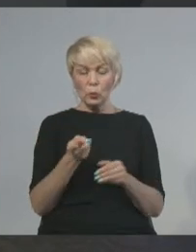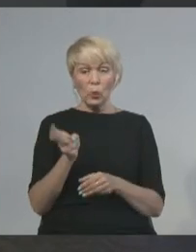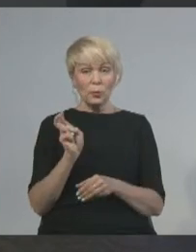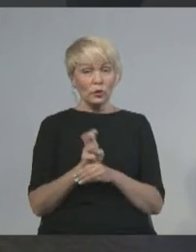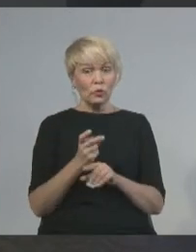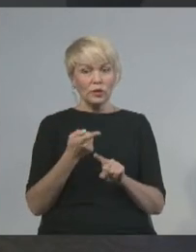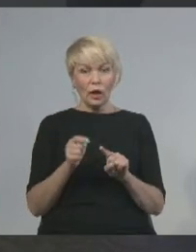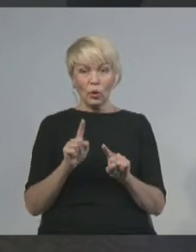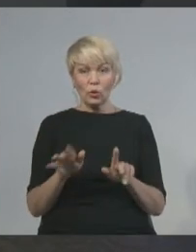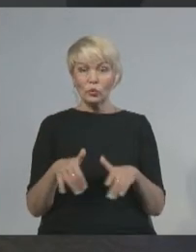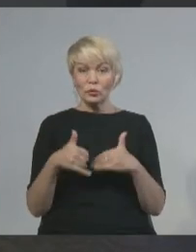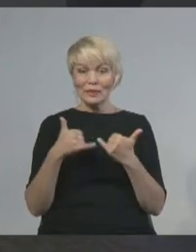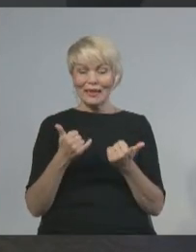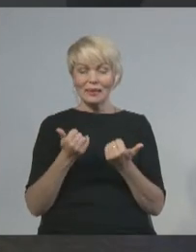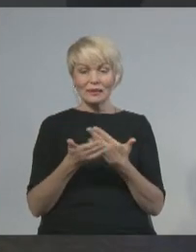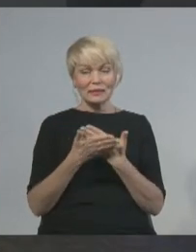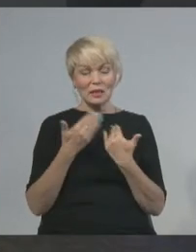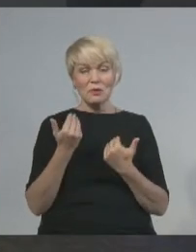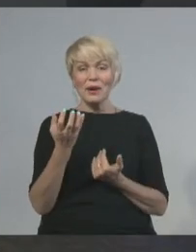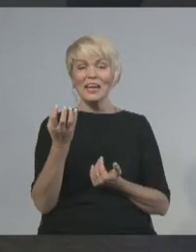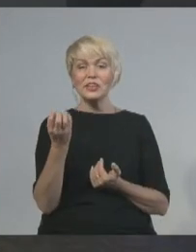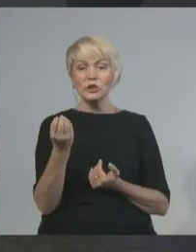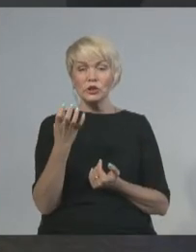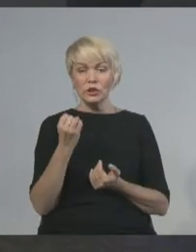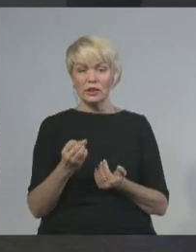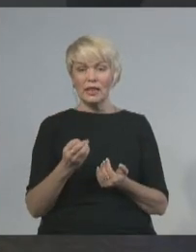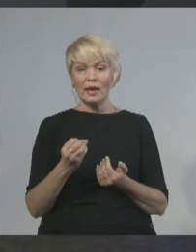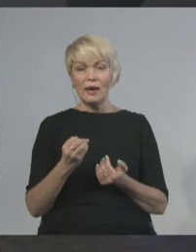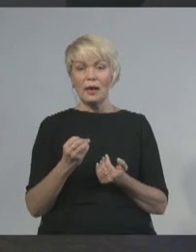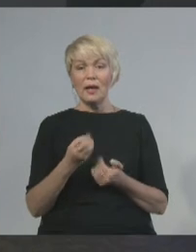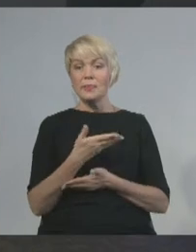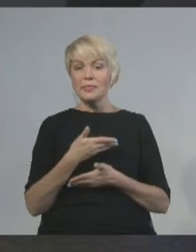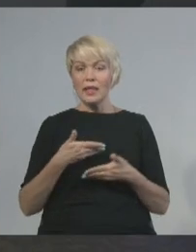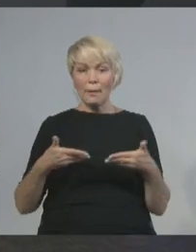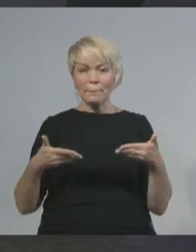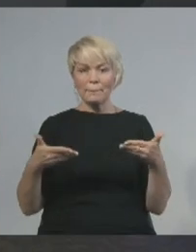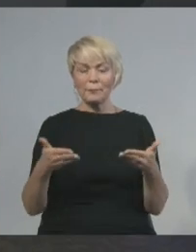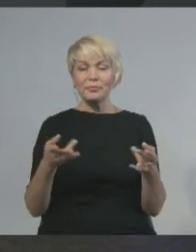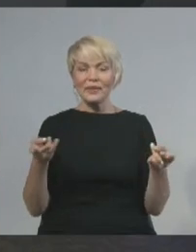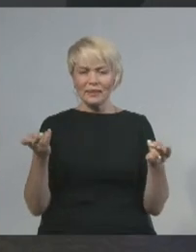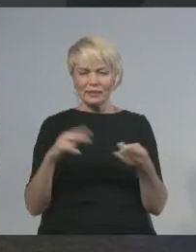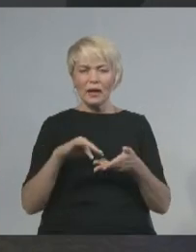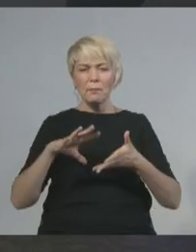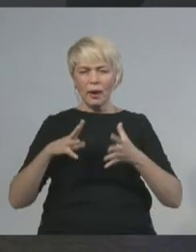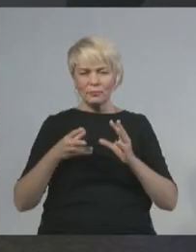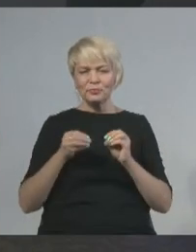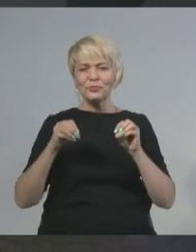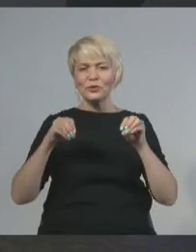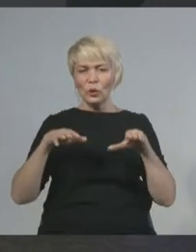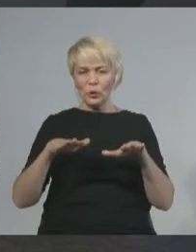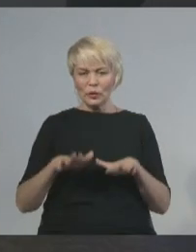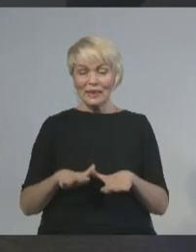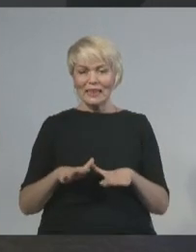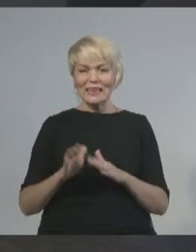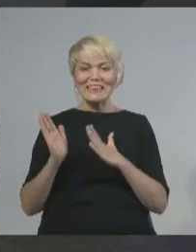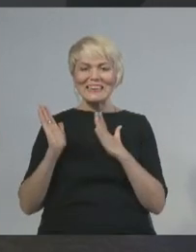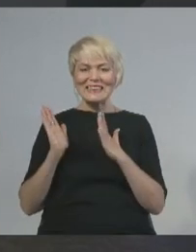in this systemic approach which was still lack which we are still working on